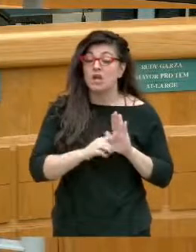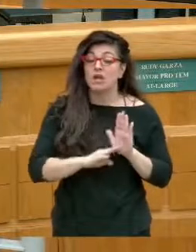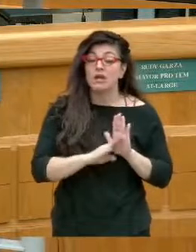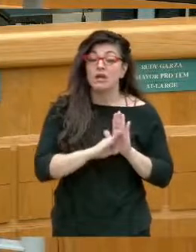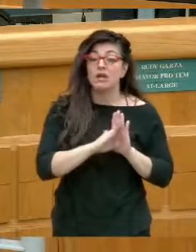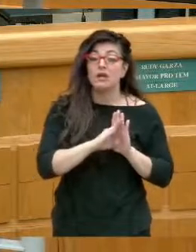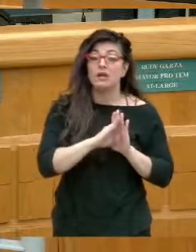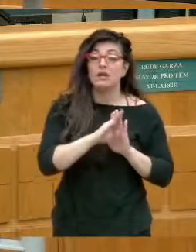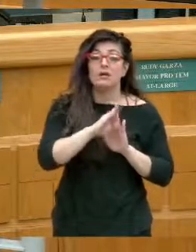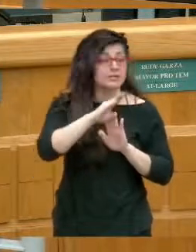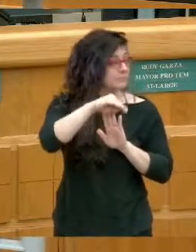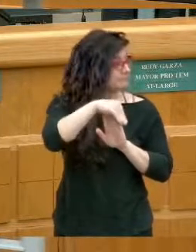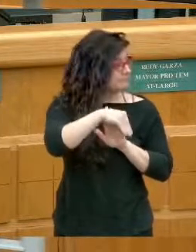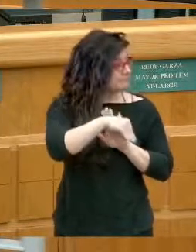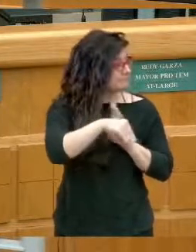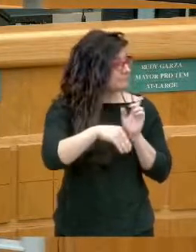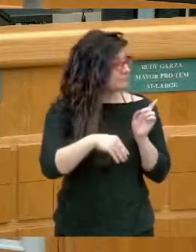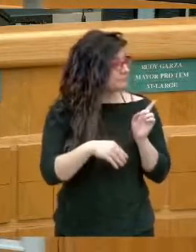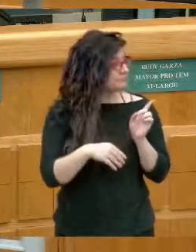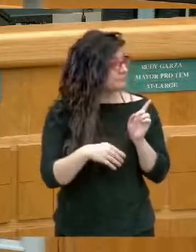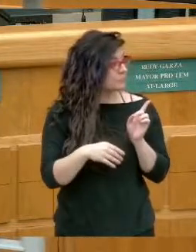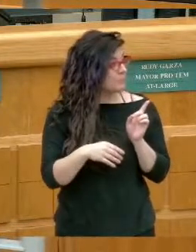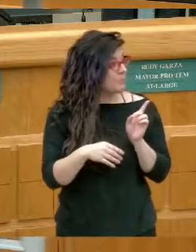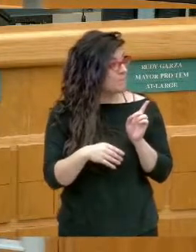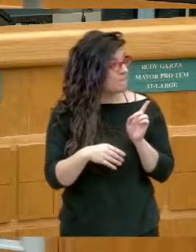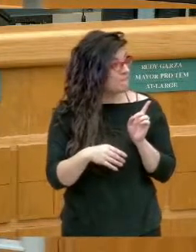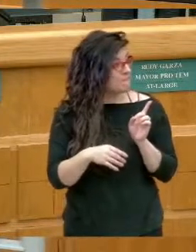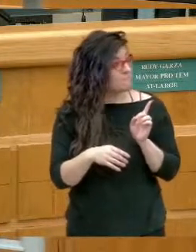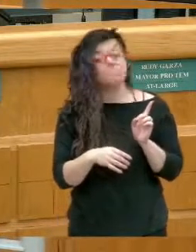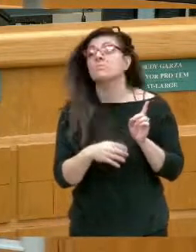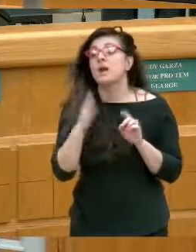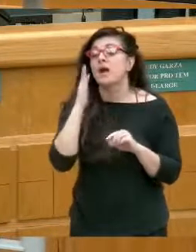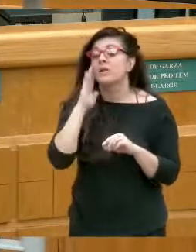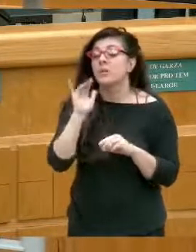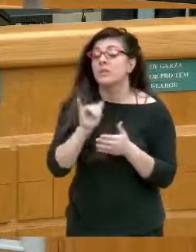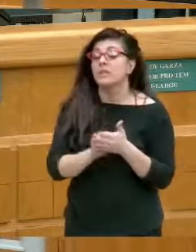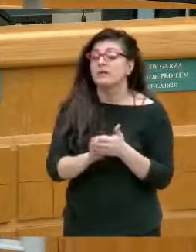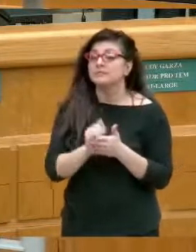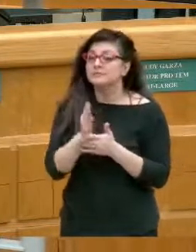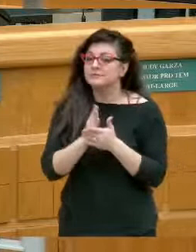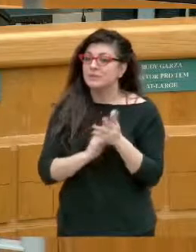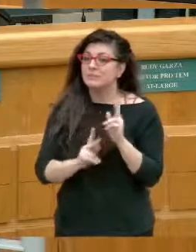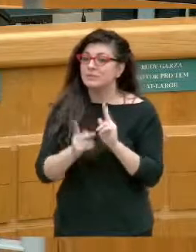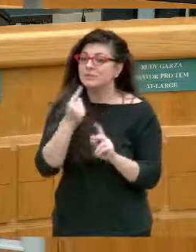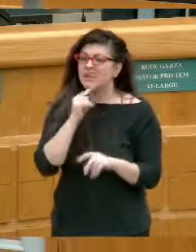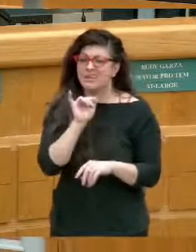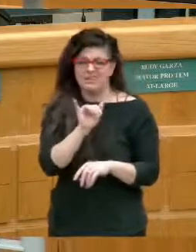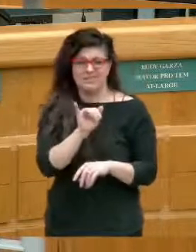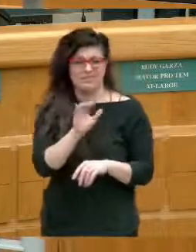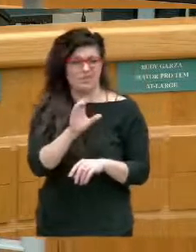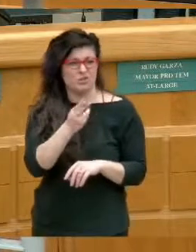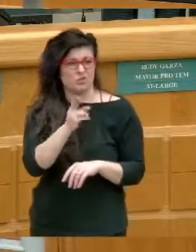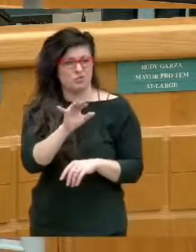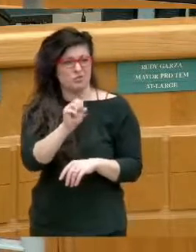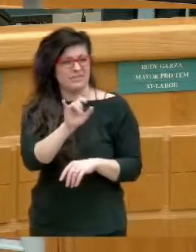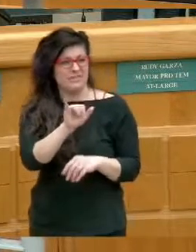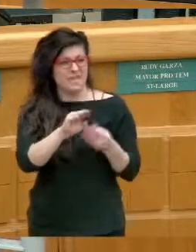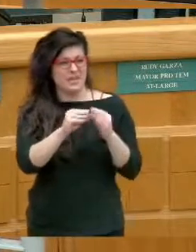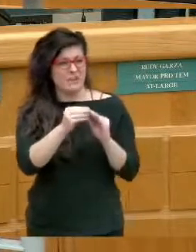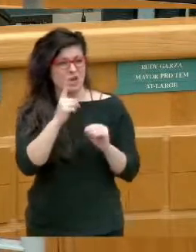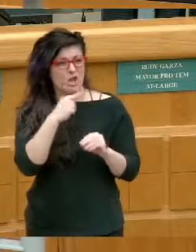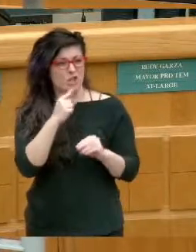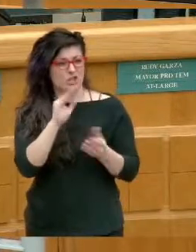decrease. I know that some people in our group have said, well, Chris, these numbers look too low. It only goes